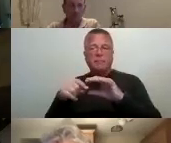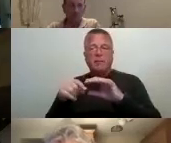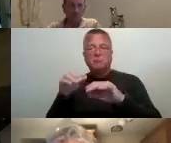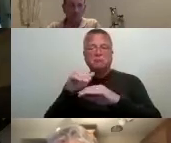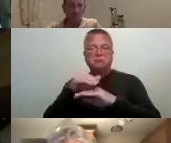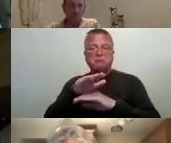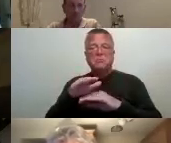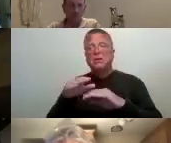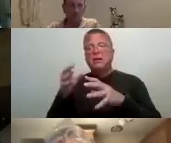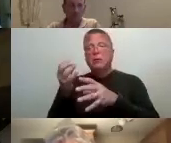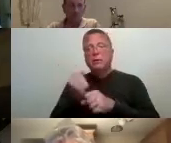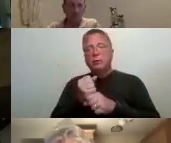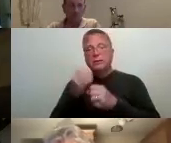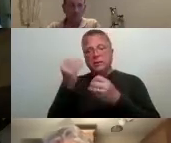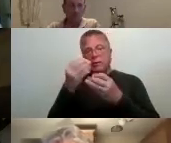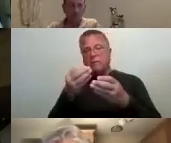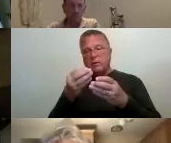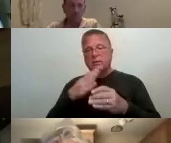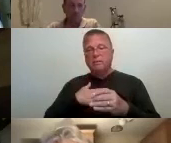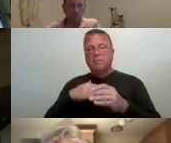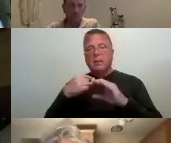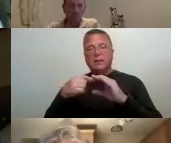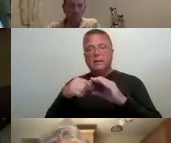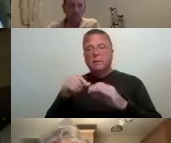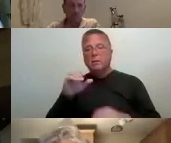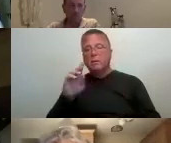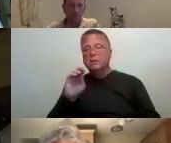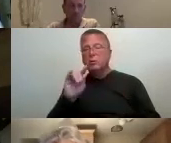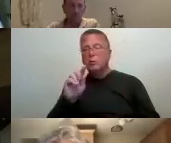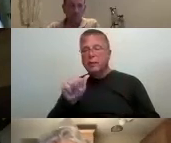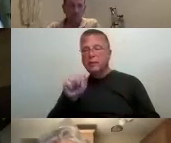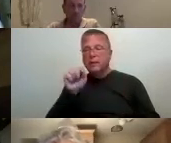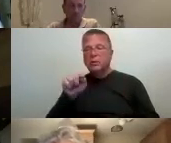way to receive information. My email is